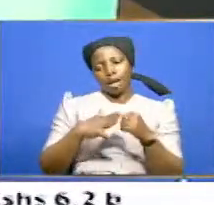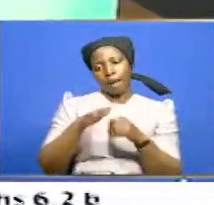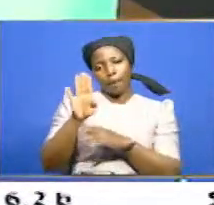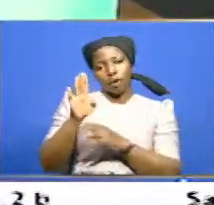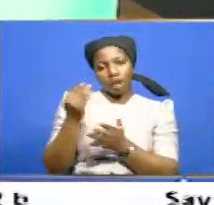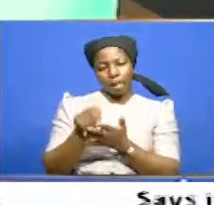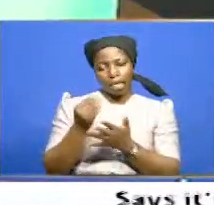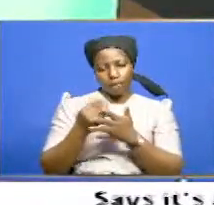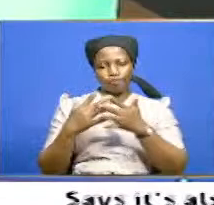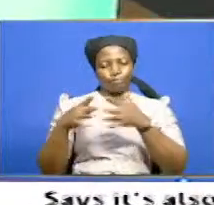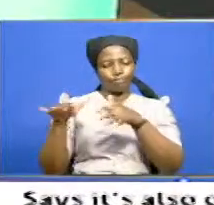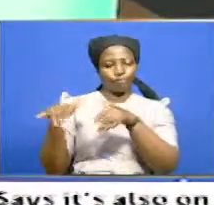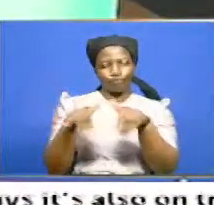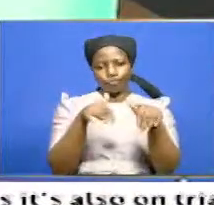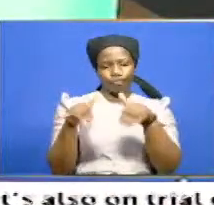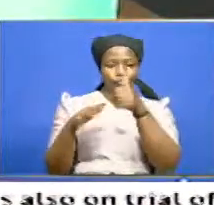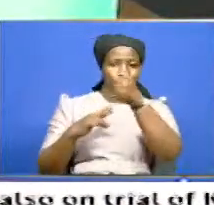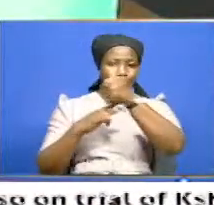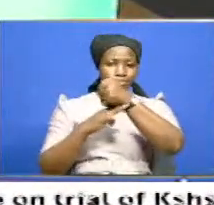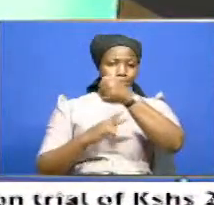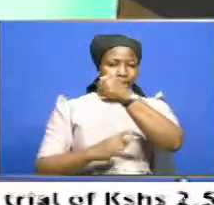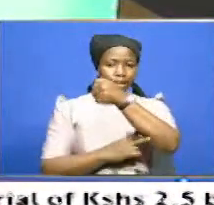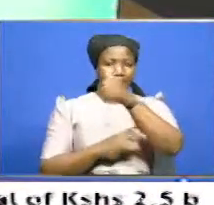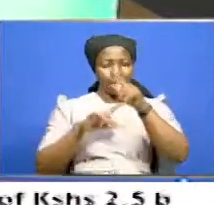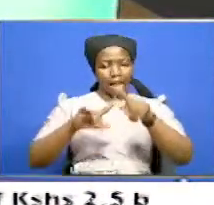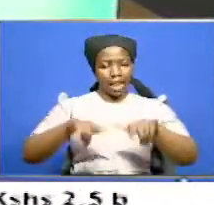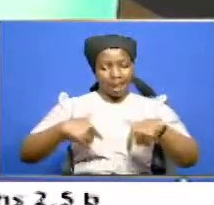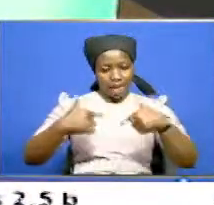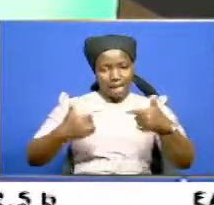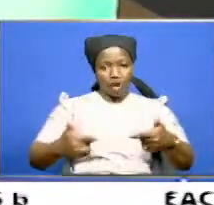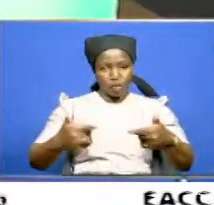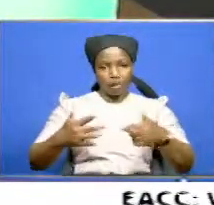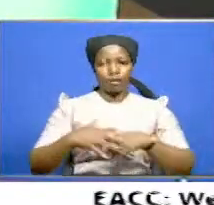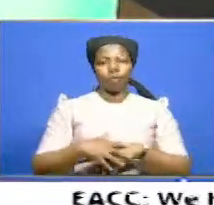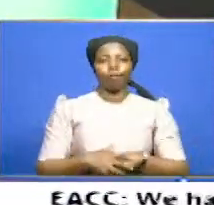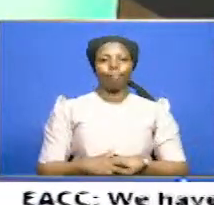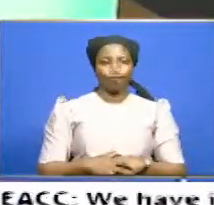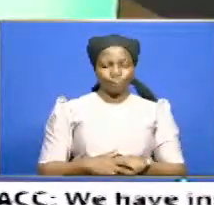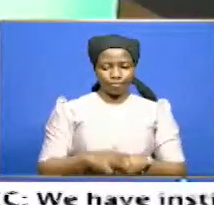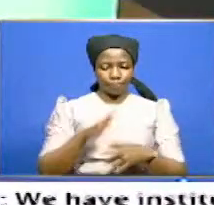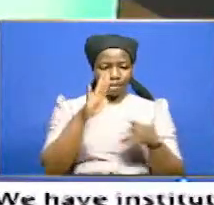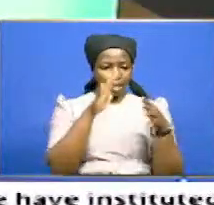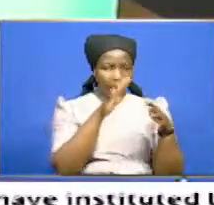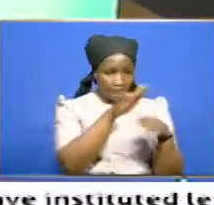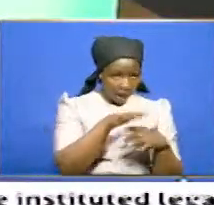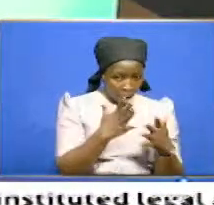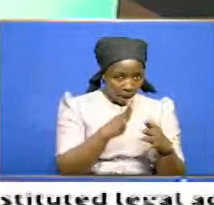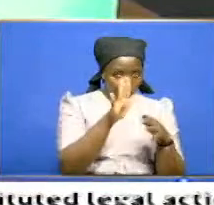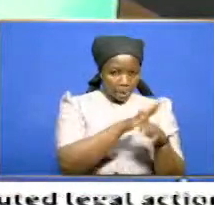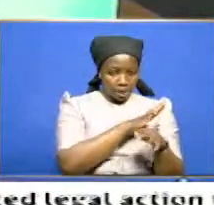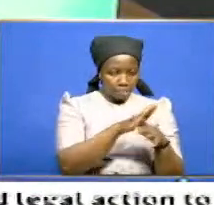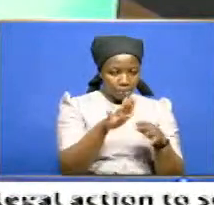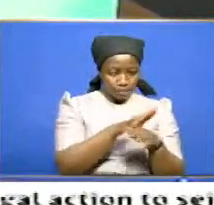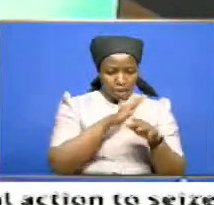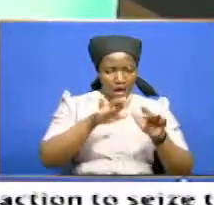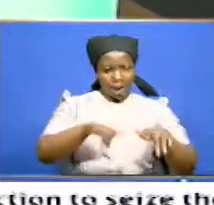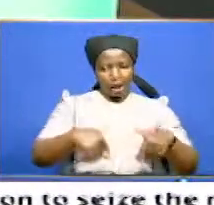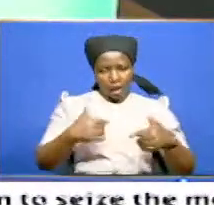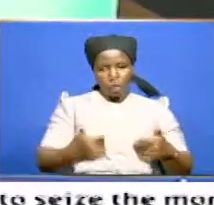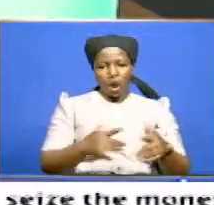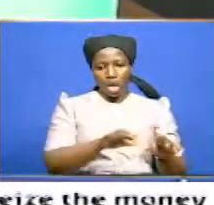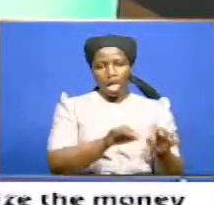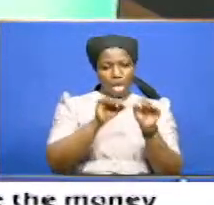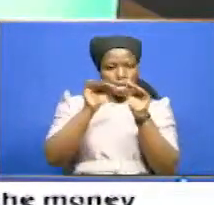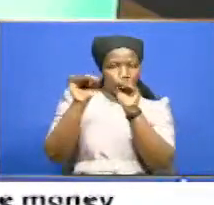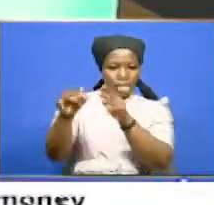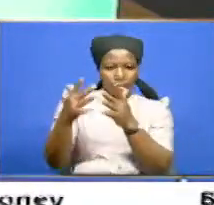Likoni floating bridge around the busy Likoni crossing channel, which is expected